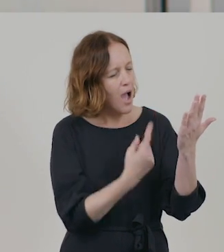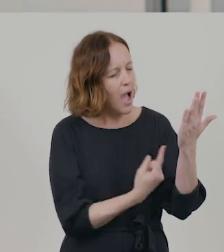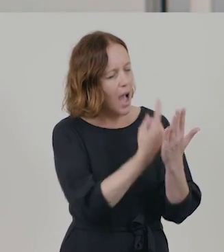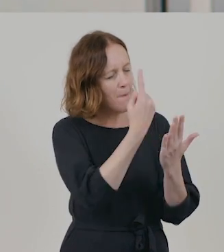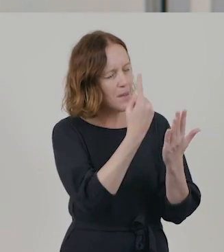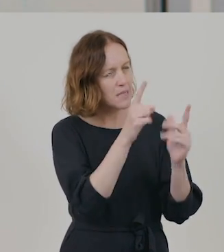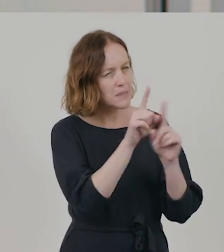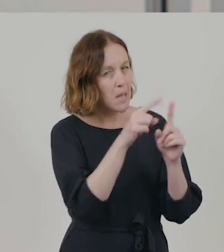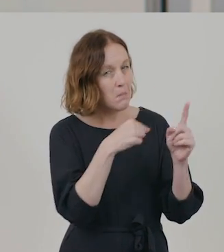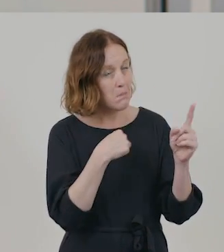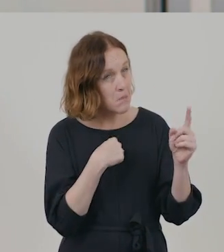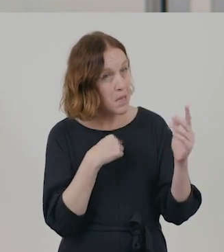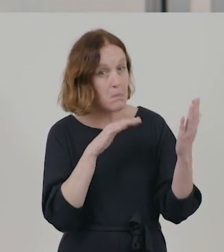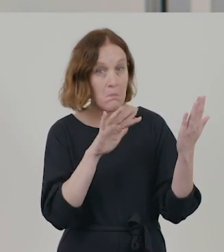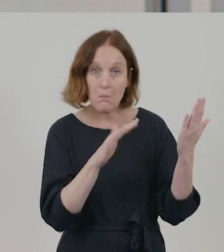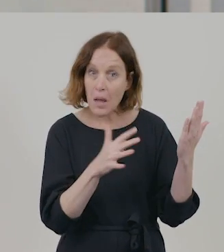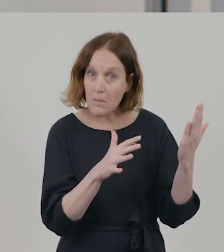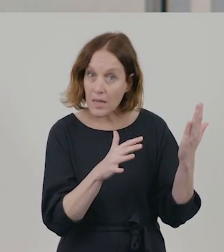read the story to find out.